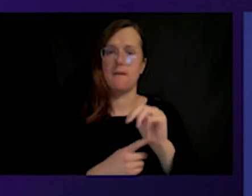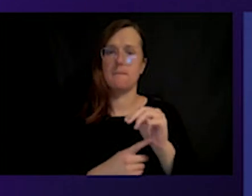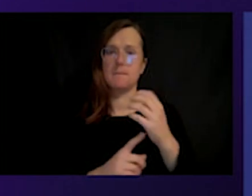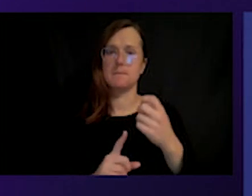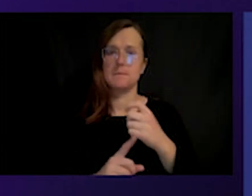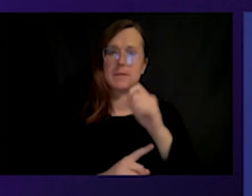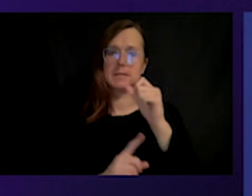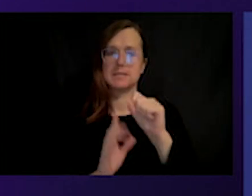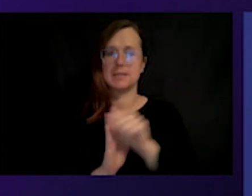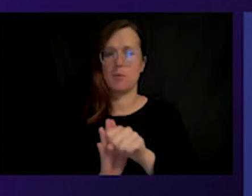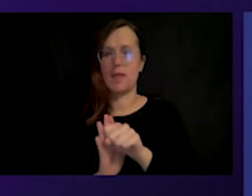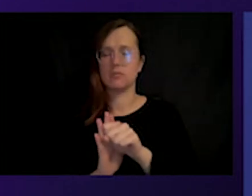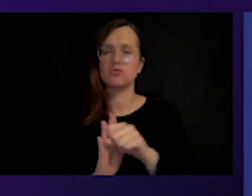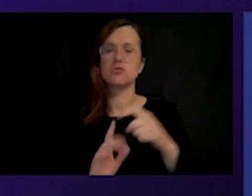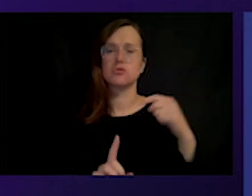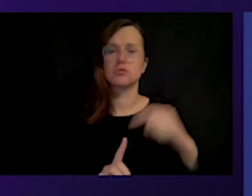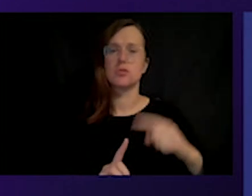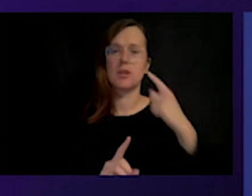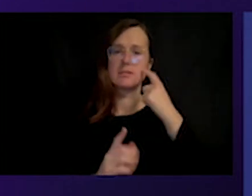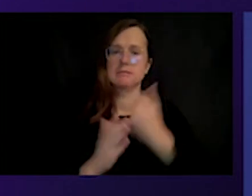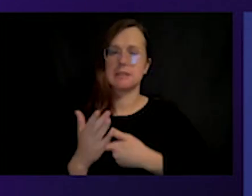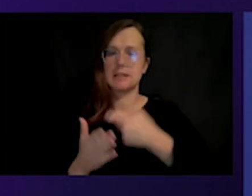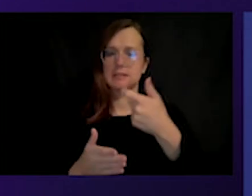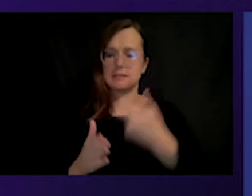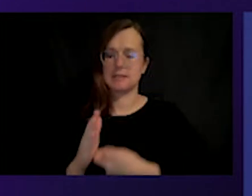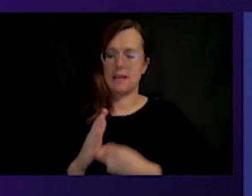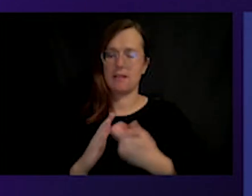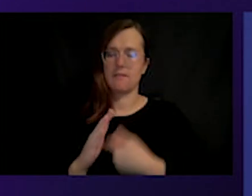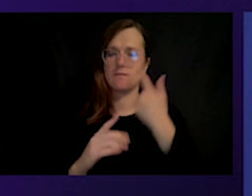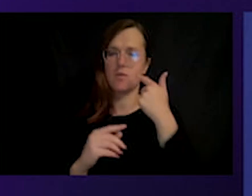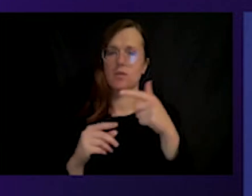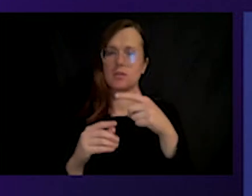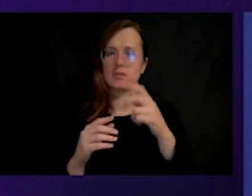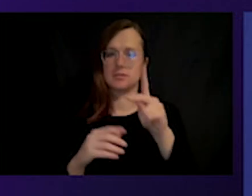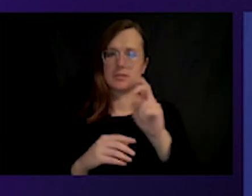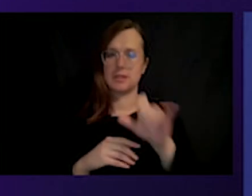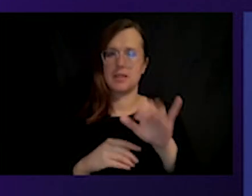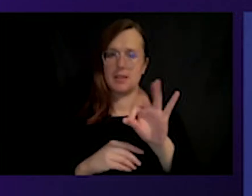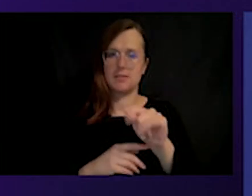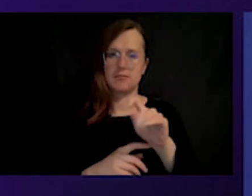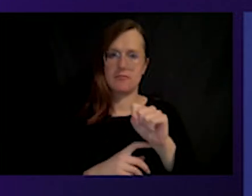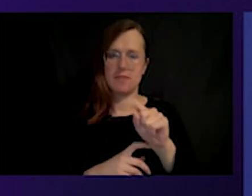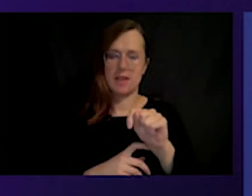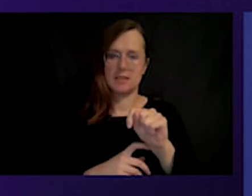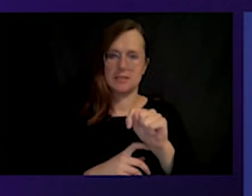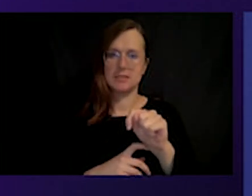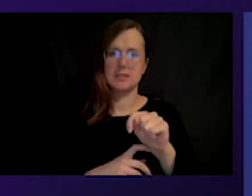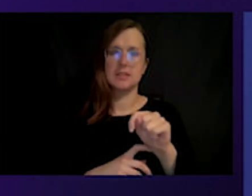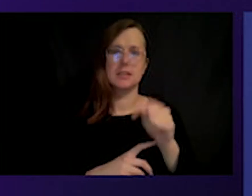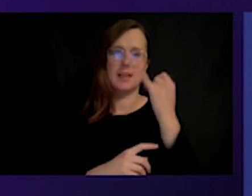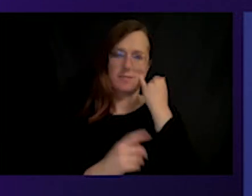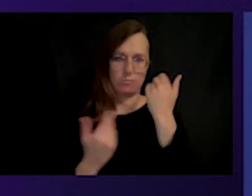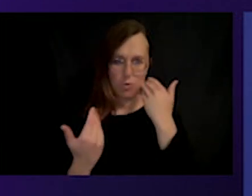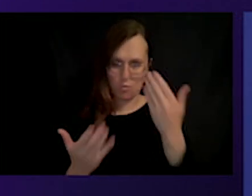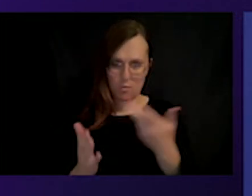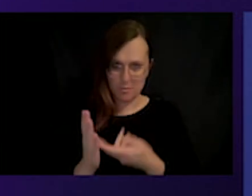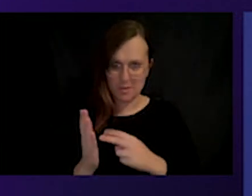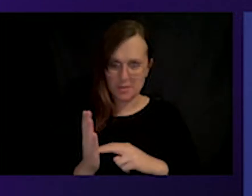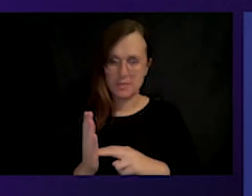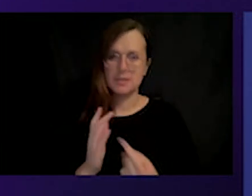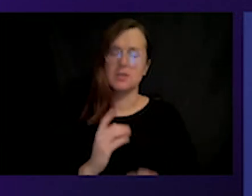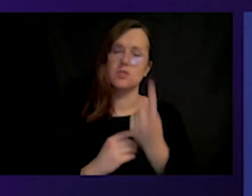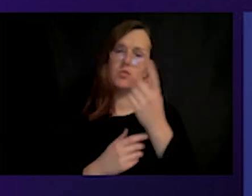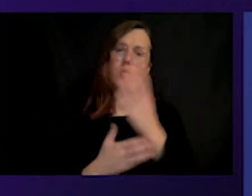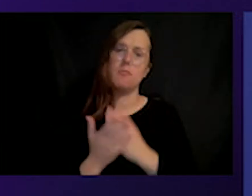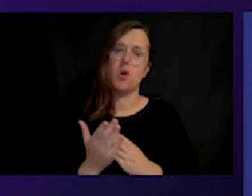understanding a very key component called PFAS. So PFAS, for audience who don't know, is actually one component,